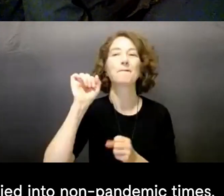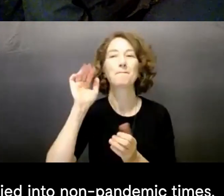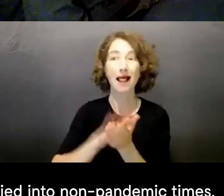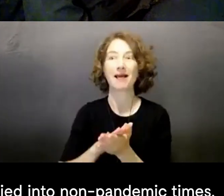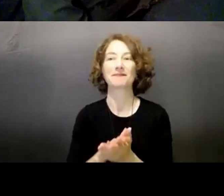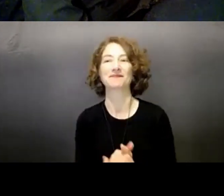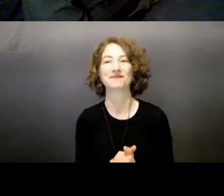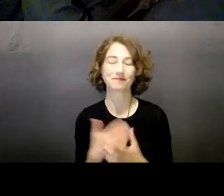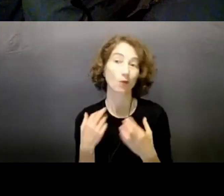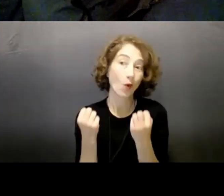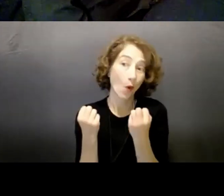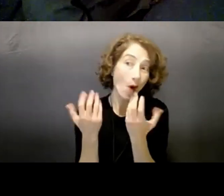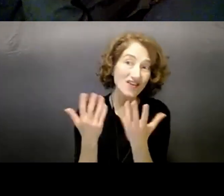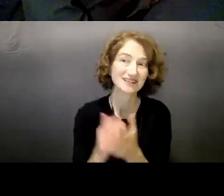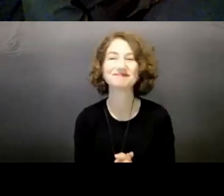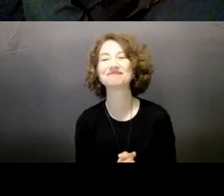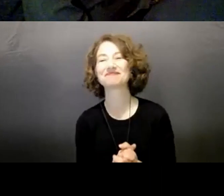thing.